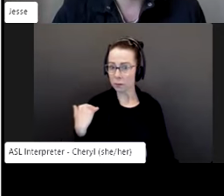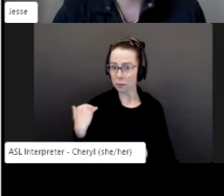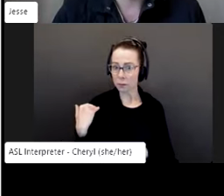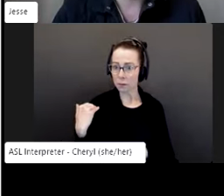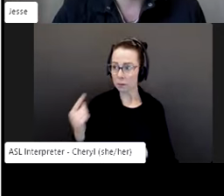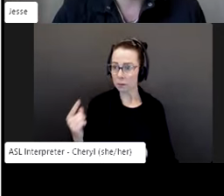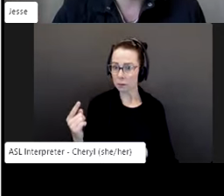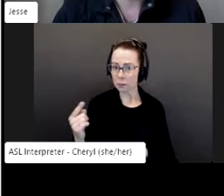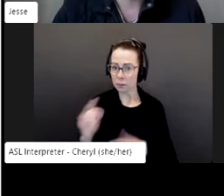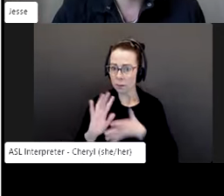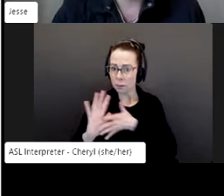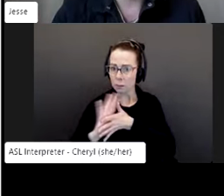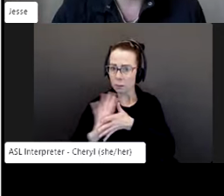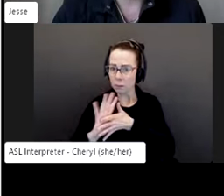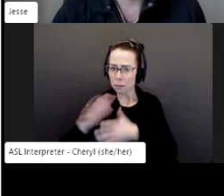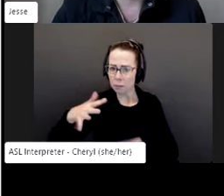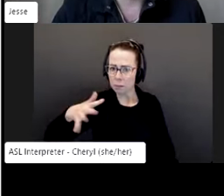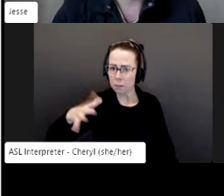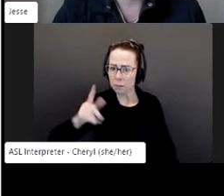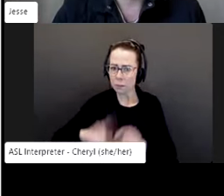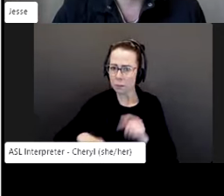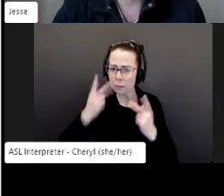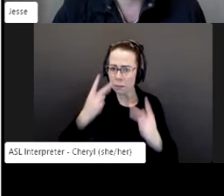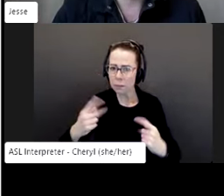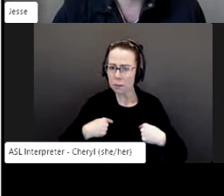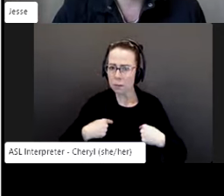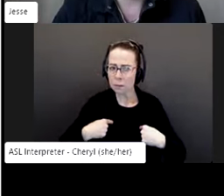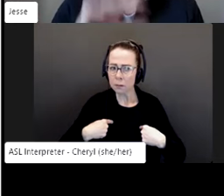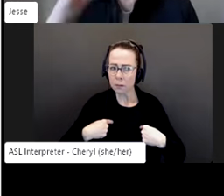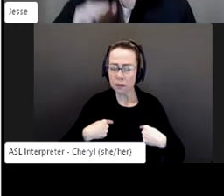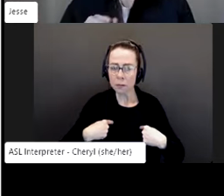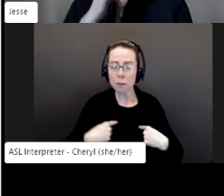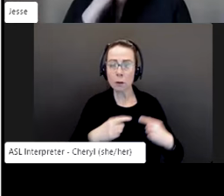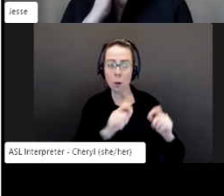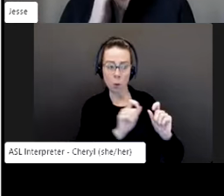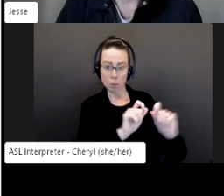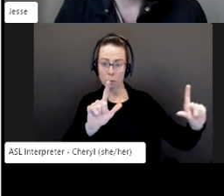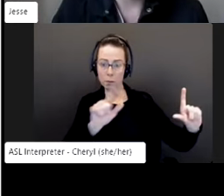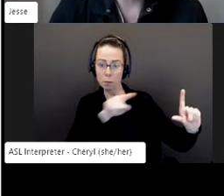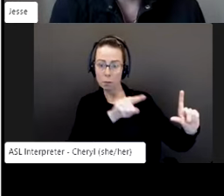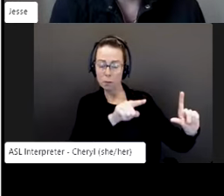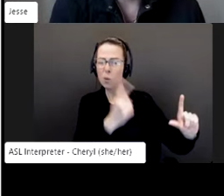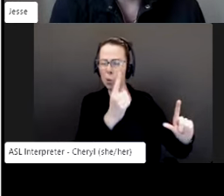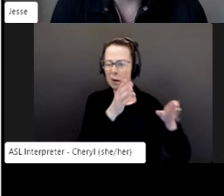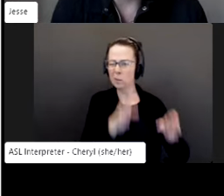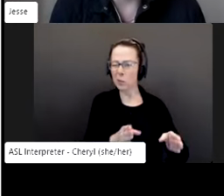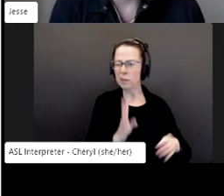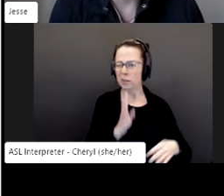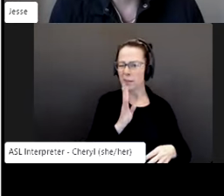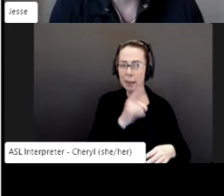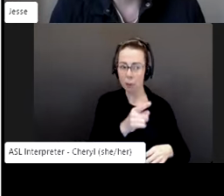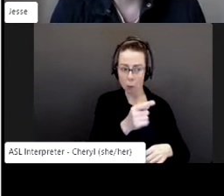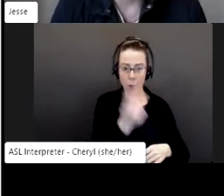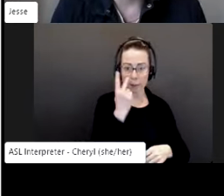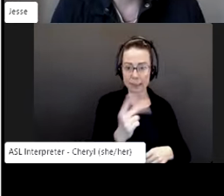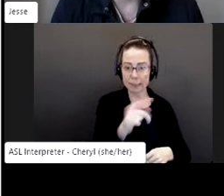feed at the moment? Can we see? No, we can see paying bills. Okay, excellent. Thank you. Just want to make sure there wasn't a problem